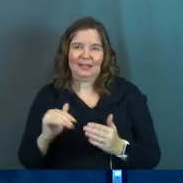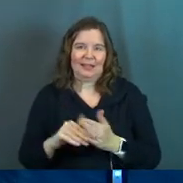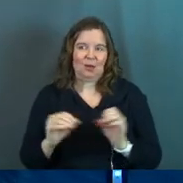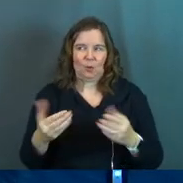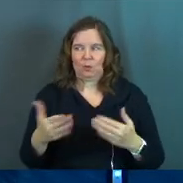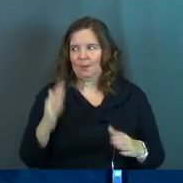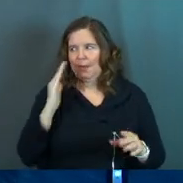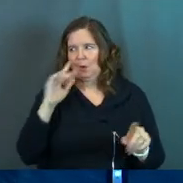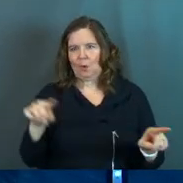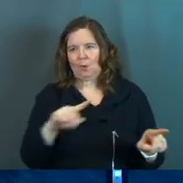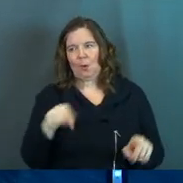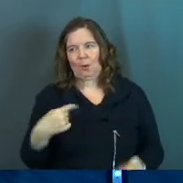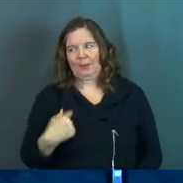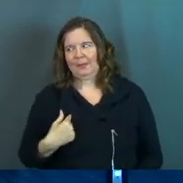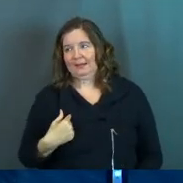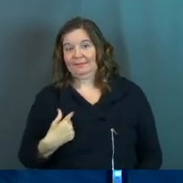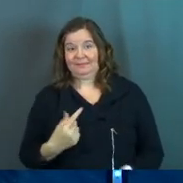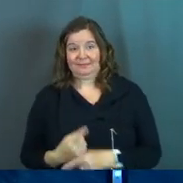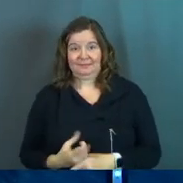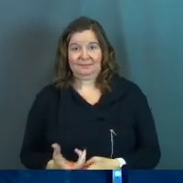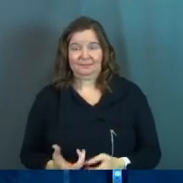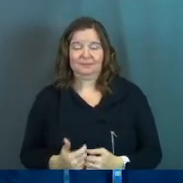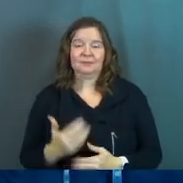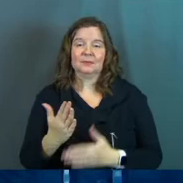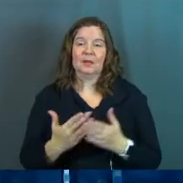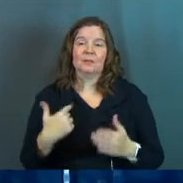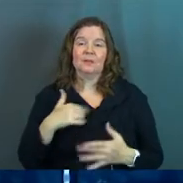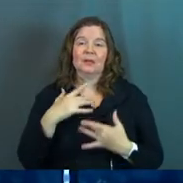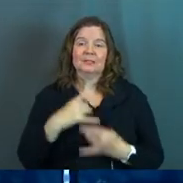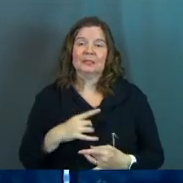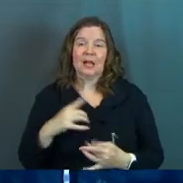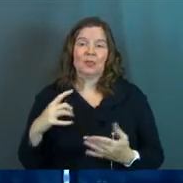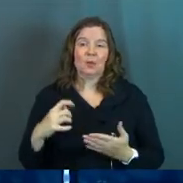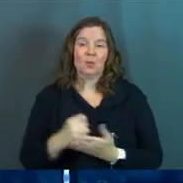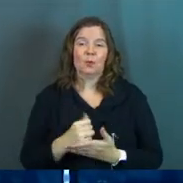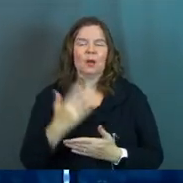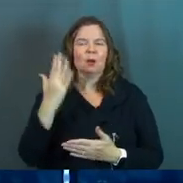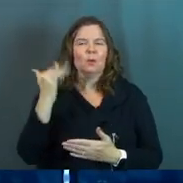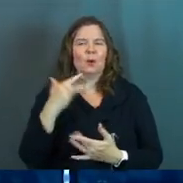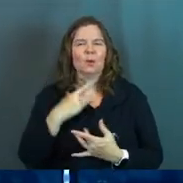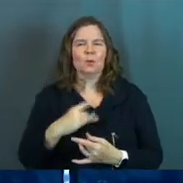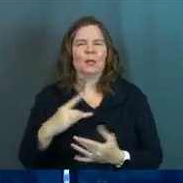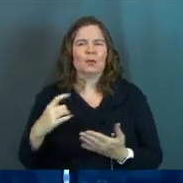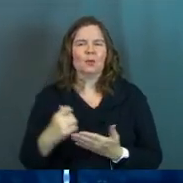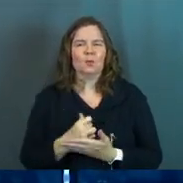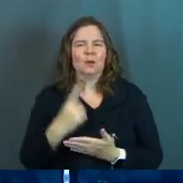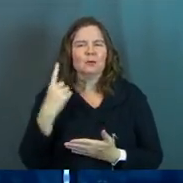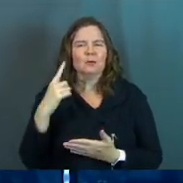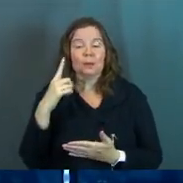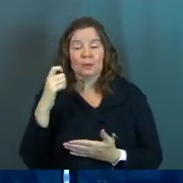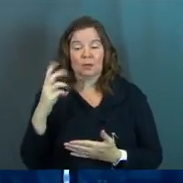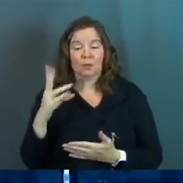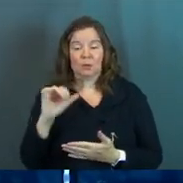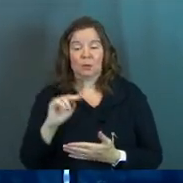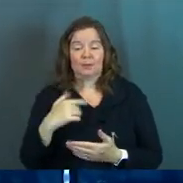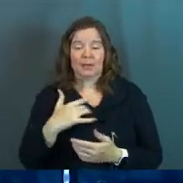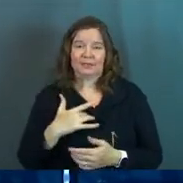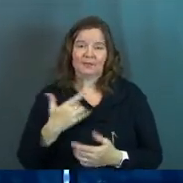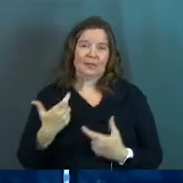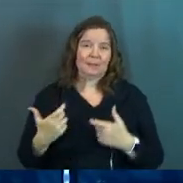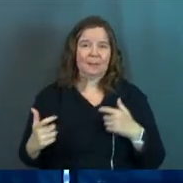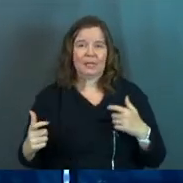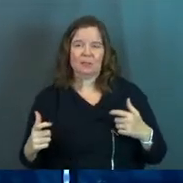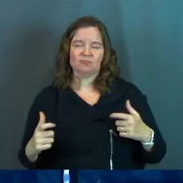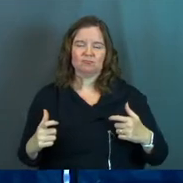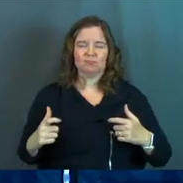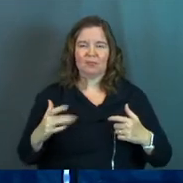nobody in this room, I know, just me. Some of us like the win. And why do we like the win? Because the win makes us feel big and